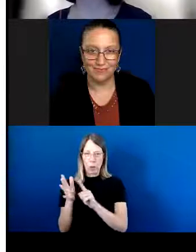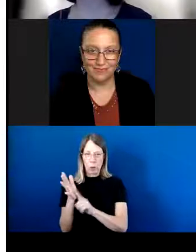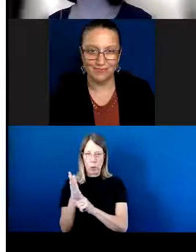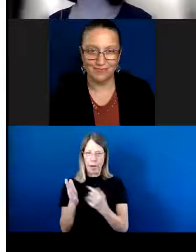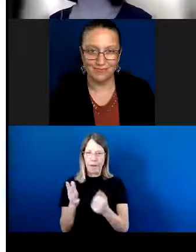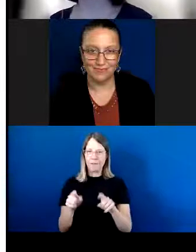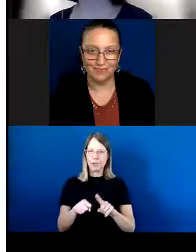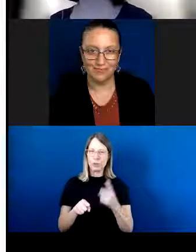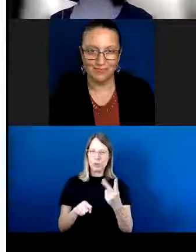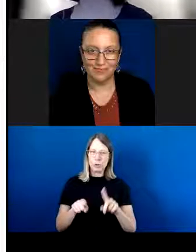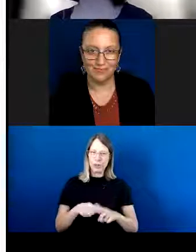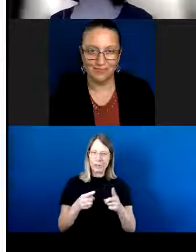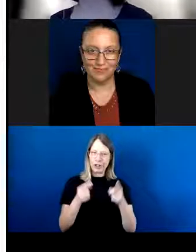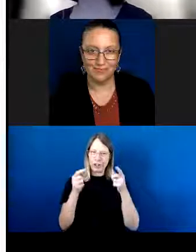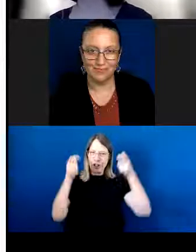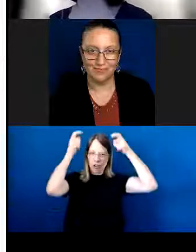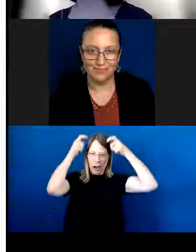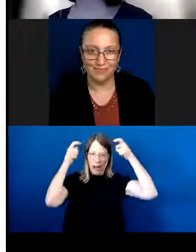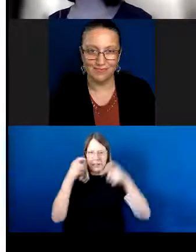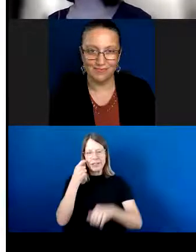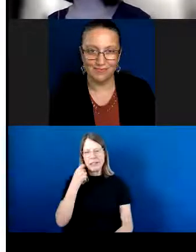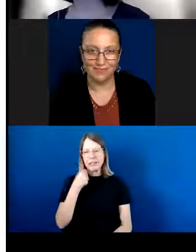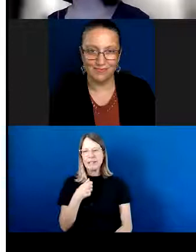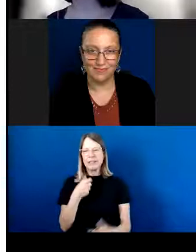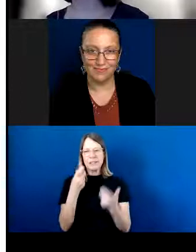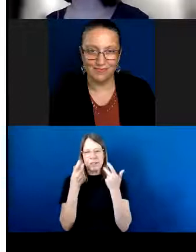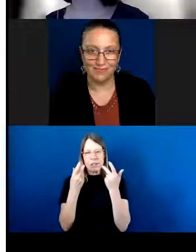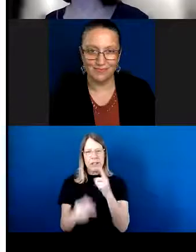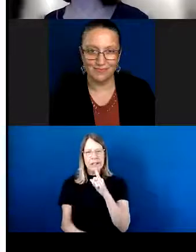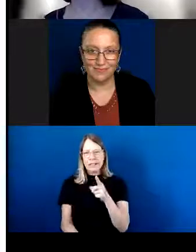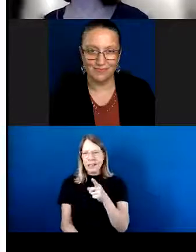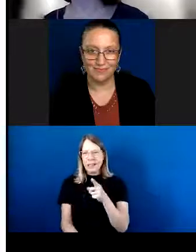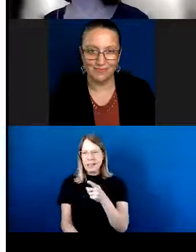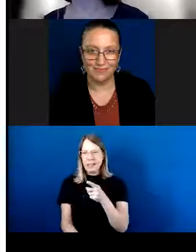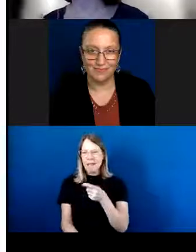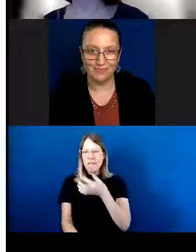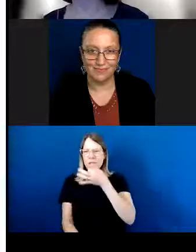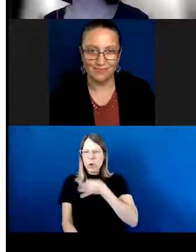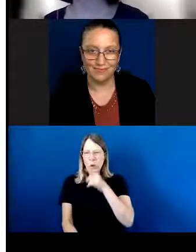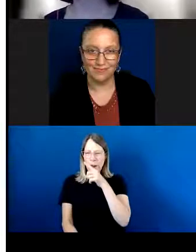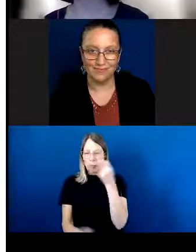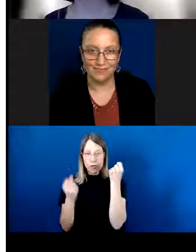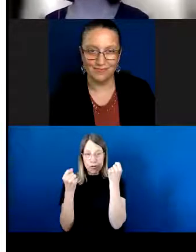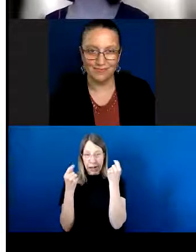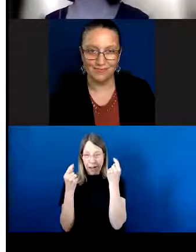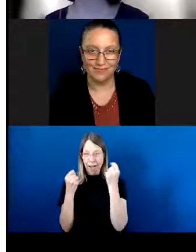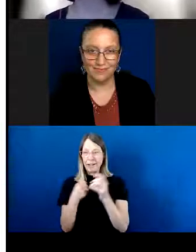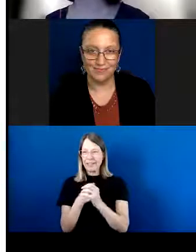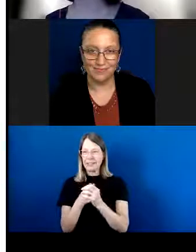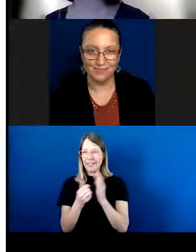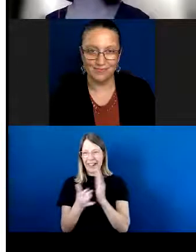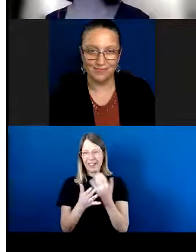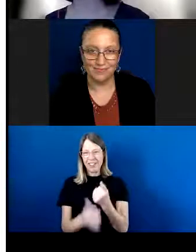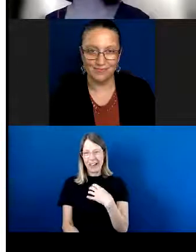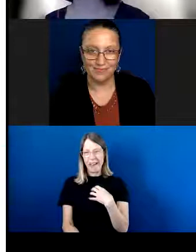Davies notes in his book, A Complete Guide to Heraldry, that very few people are aware when they speak of the Crown of England that there are actually more than one